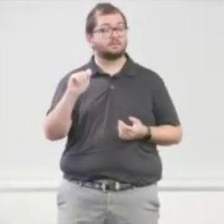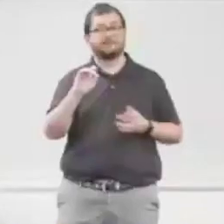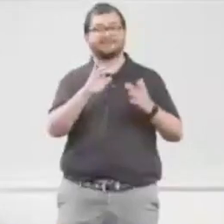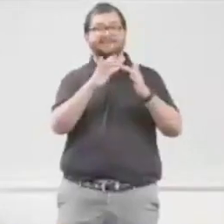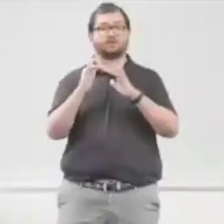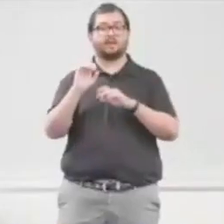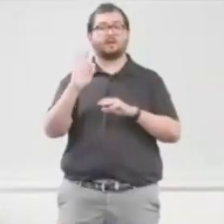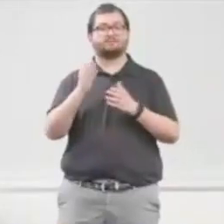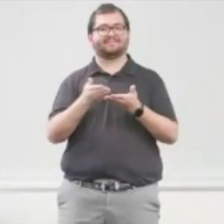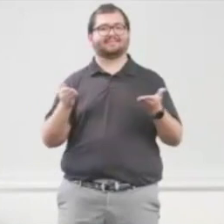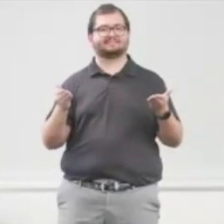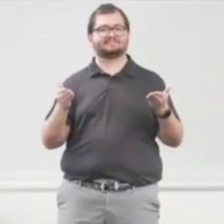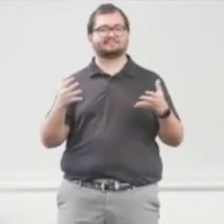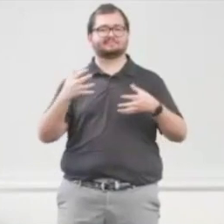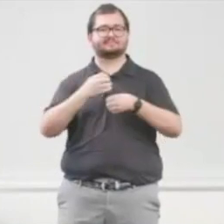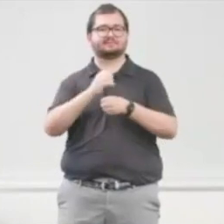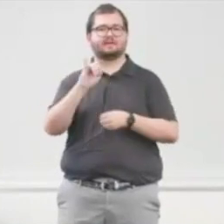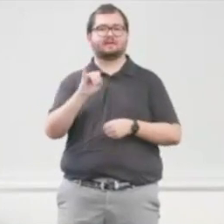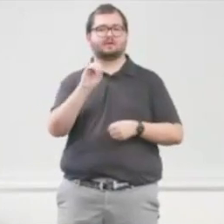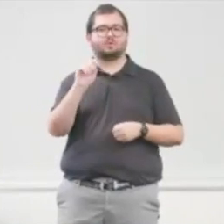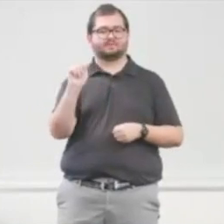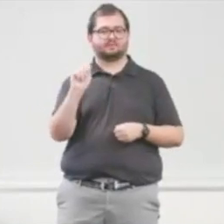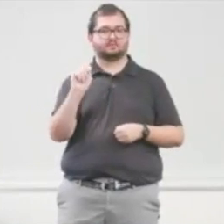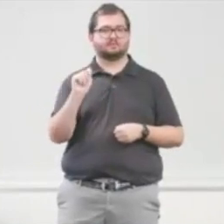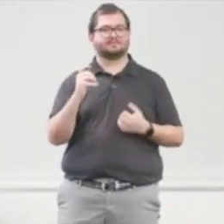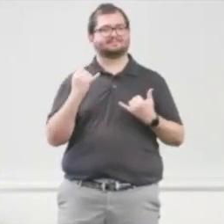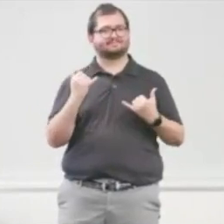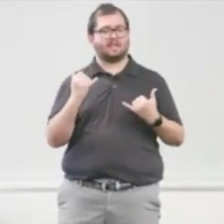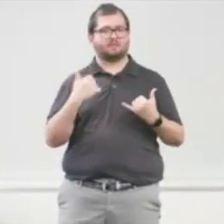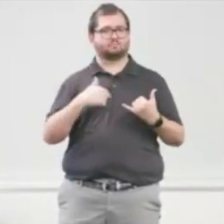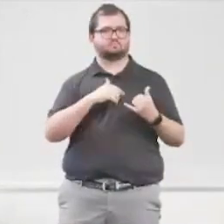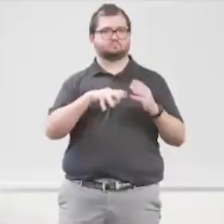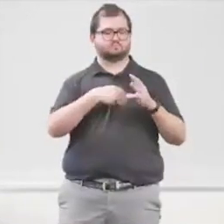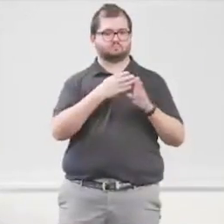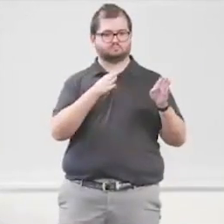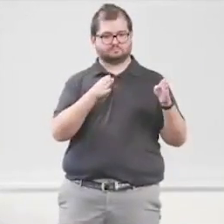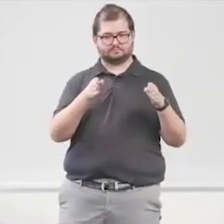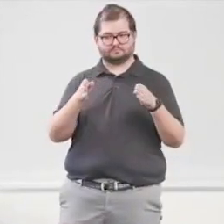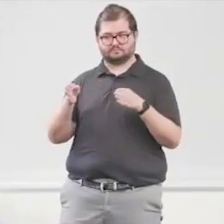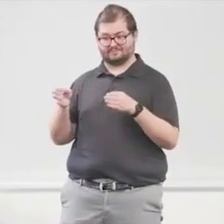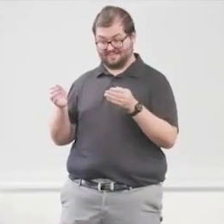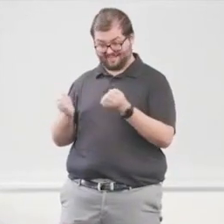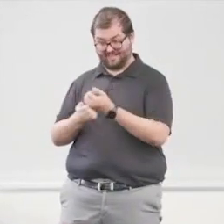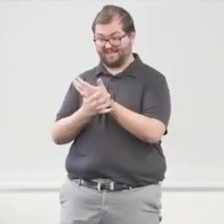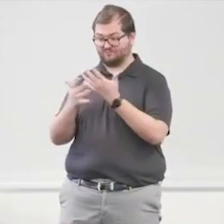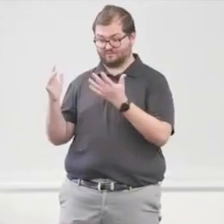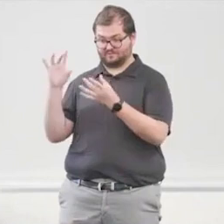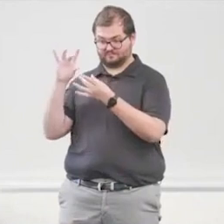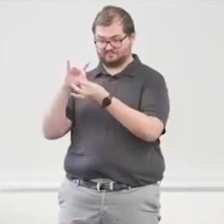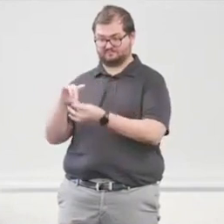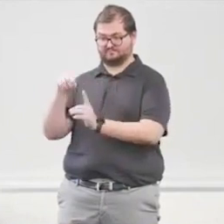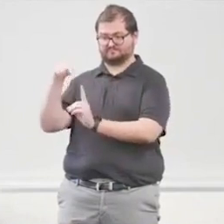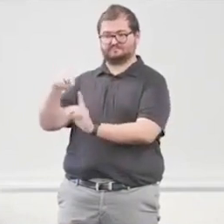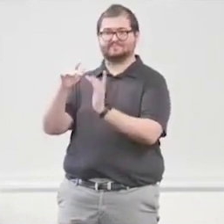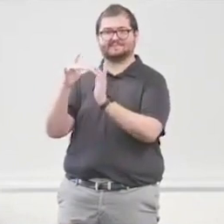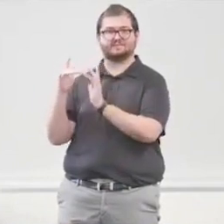Things. We move more and more towards everything being connected to your internet. Does